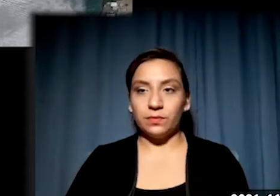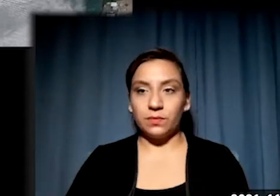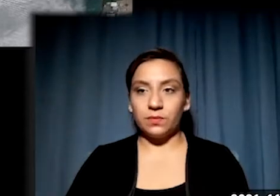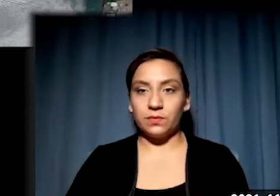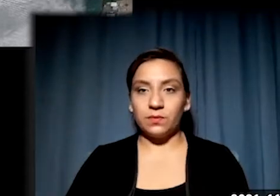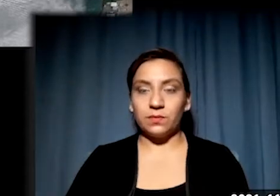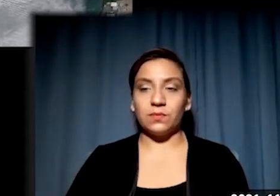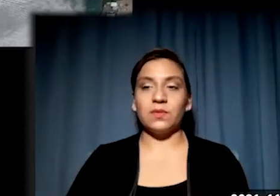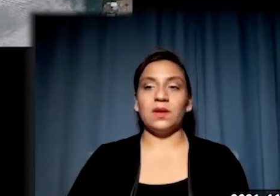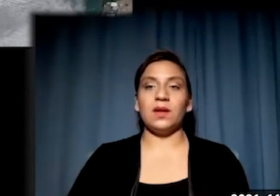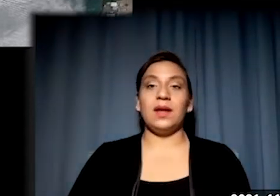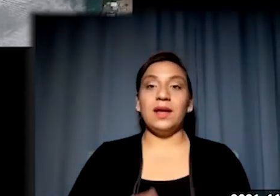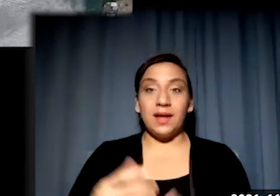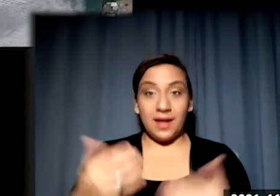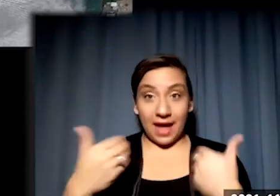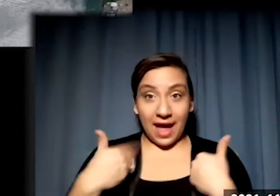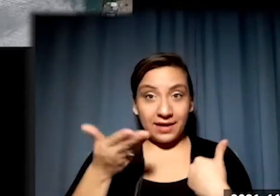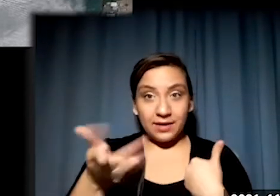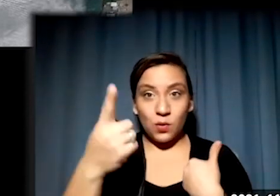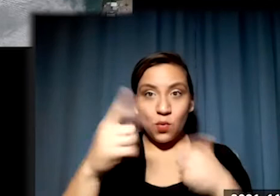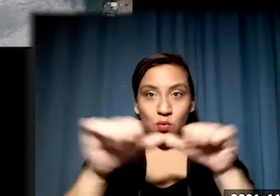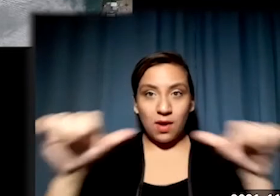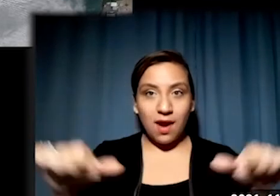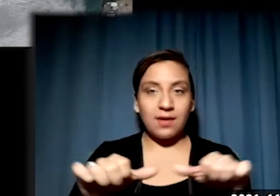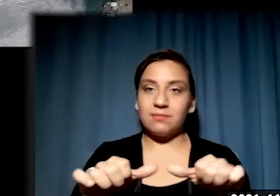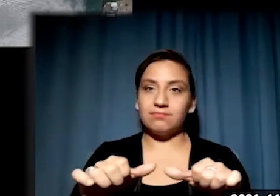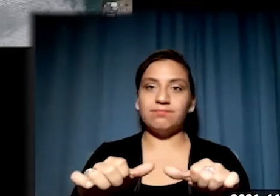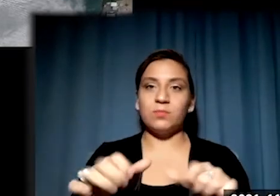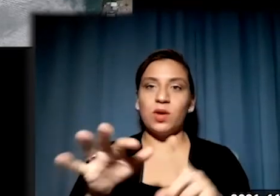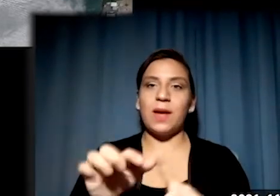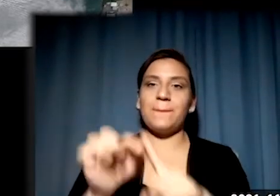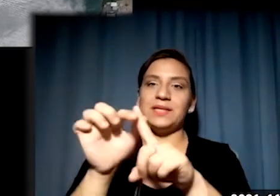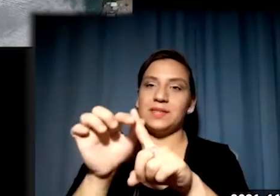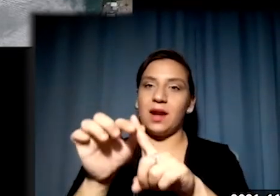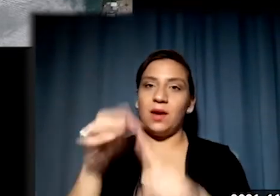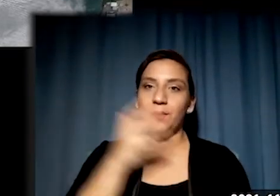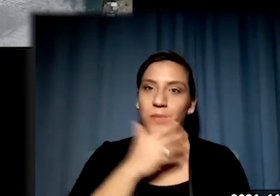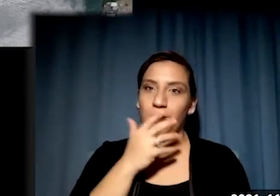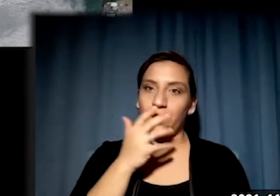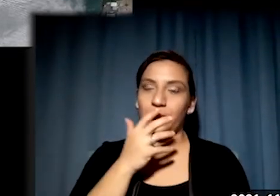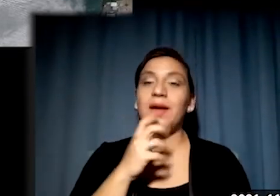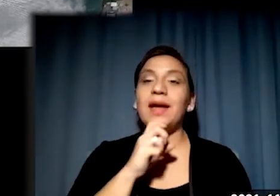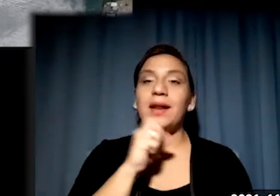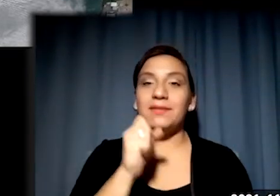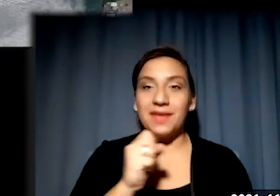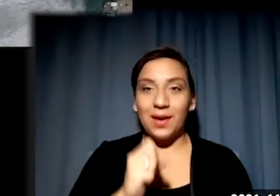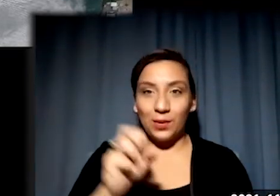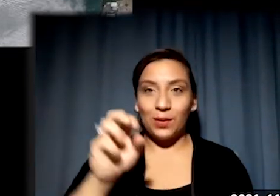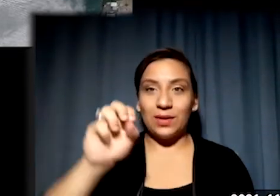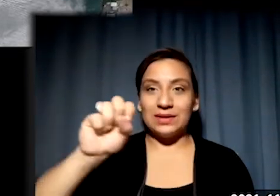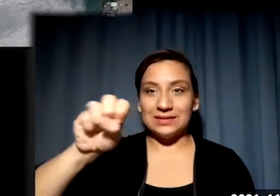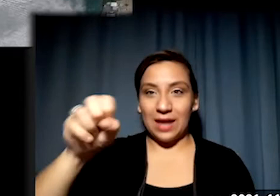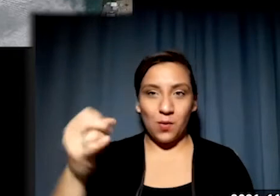that it is far more important than the others. On the contrary, it is on the same, has the same status, but it is